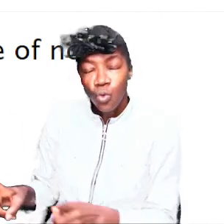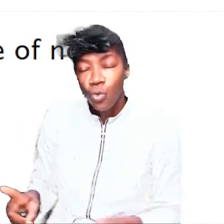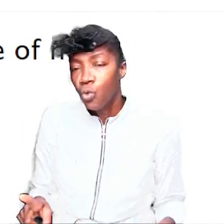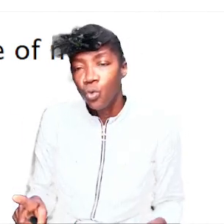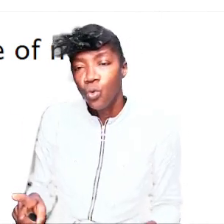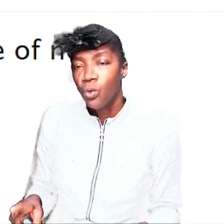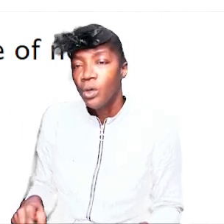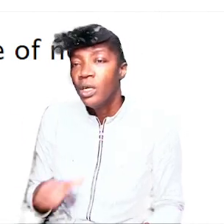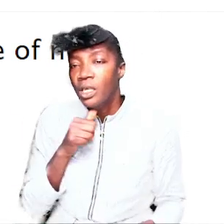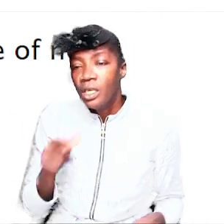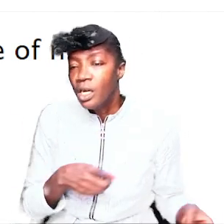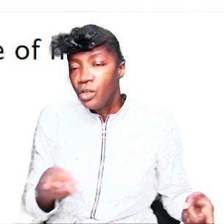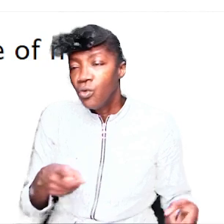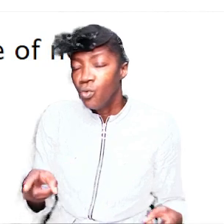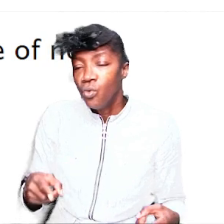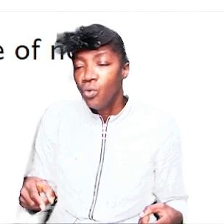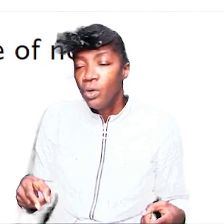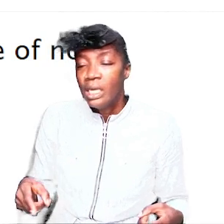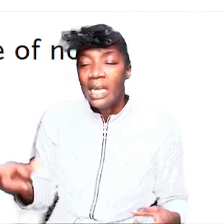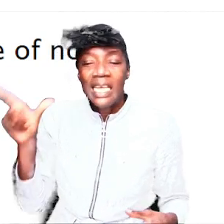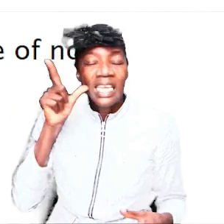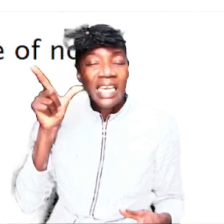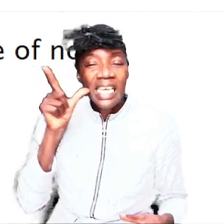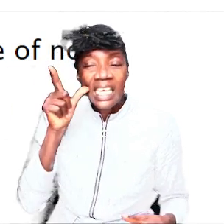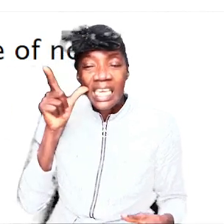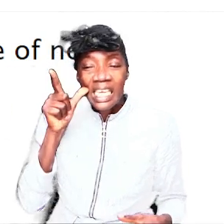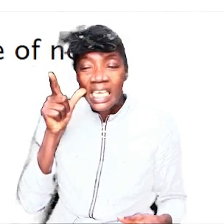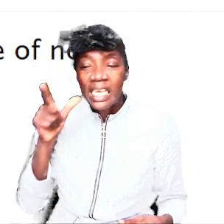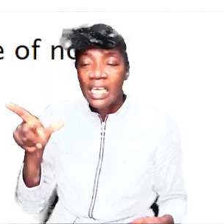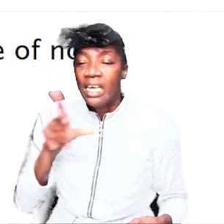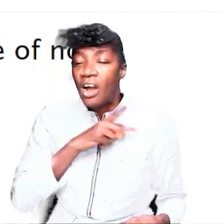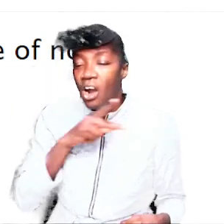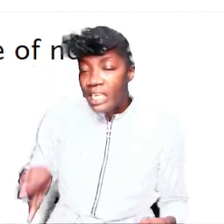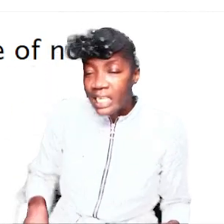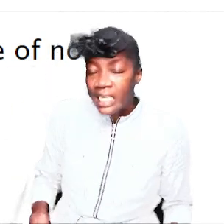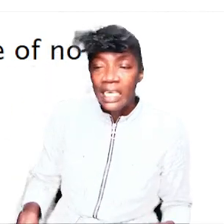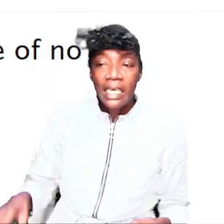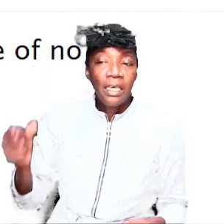Let us not do like this young lady. Let us not do like King Saul.